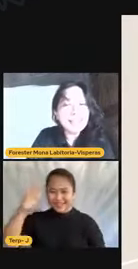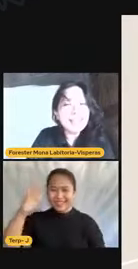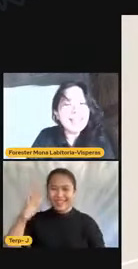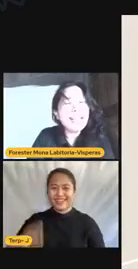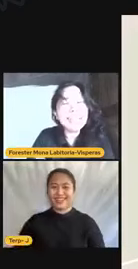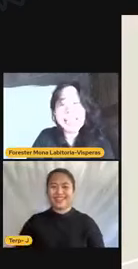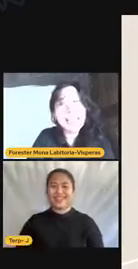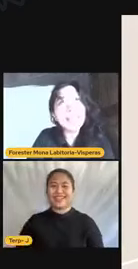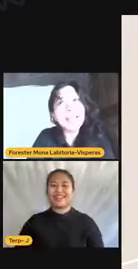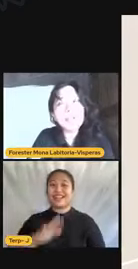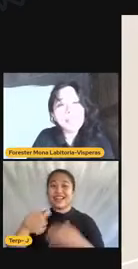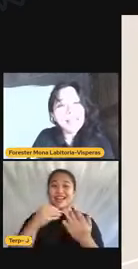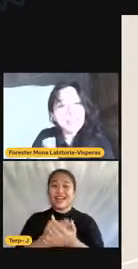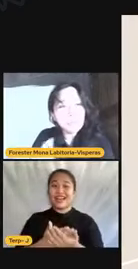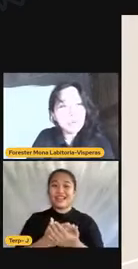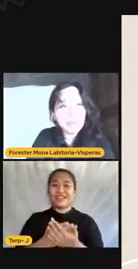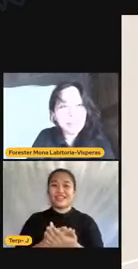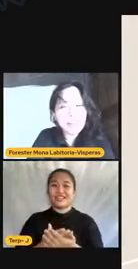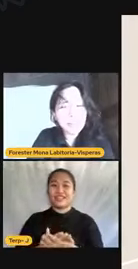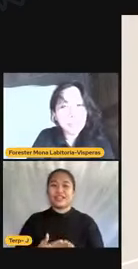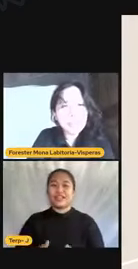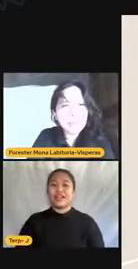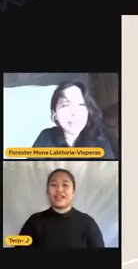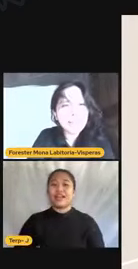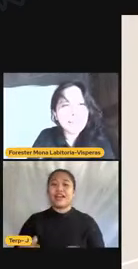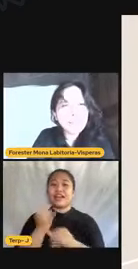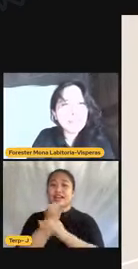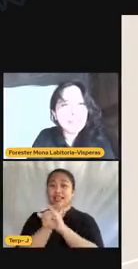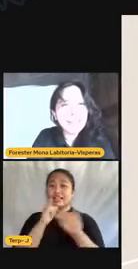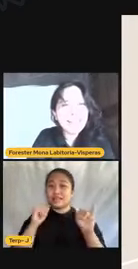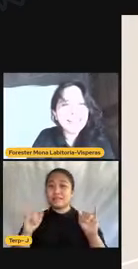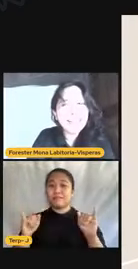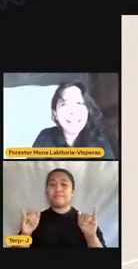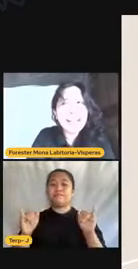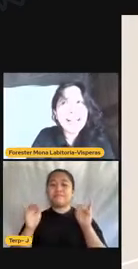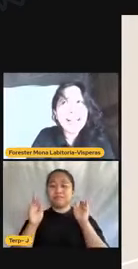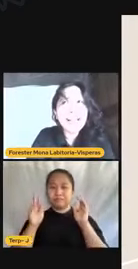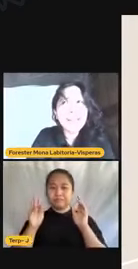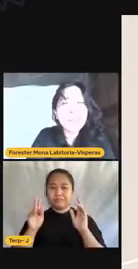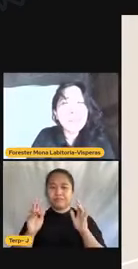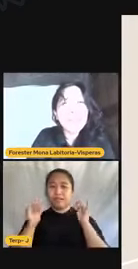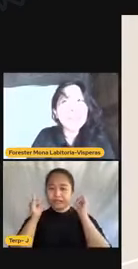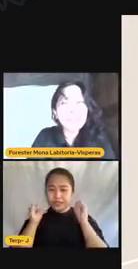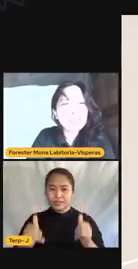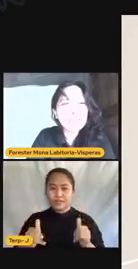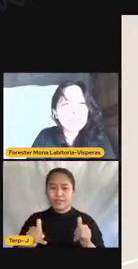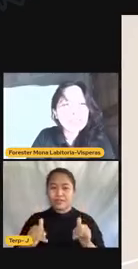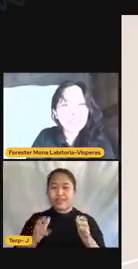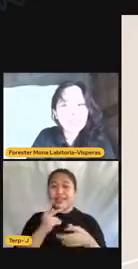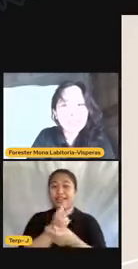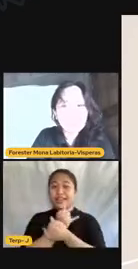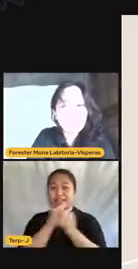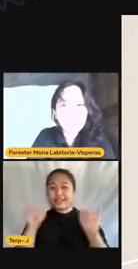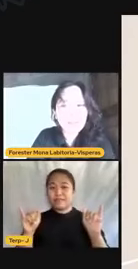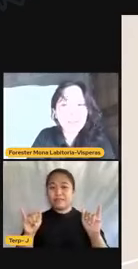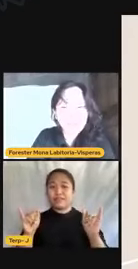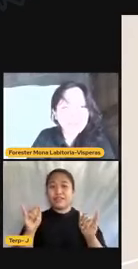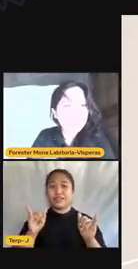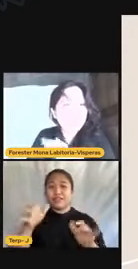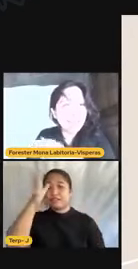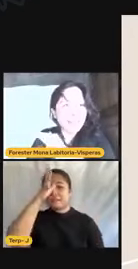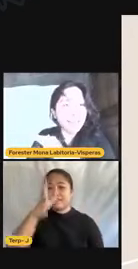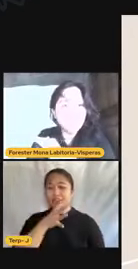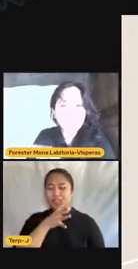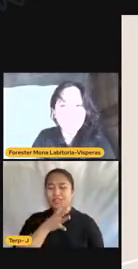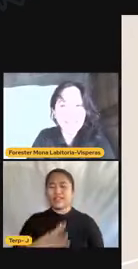me, I realized with all my advocacy work na madami po palang parents of children with disability na solo